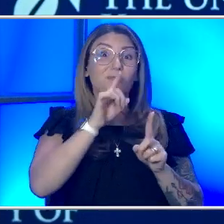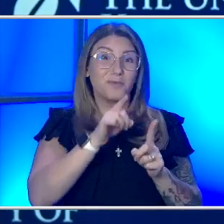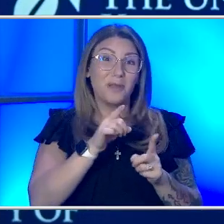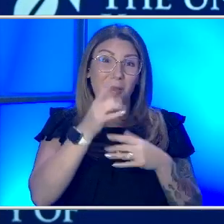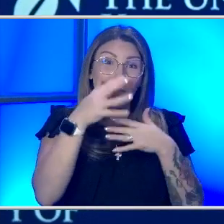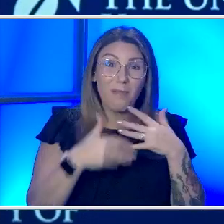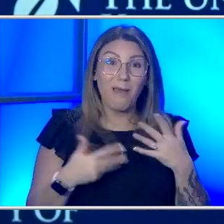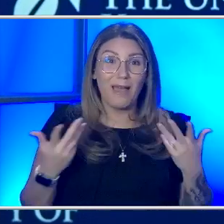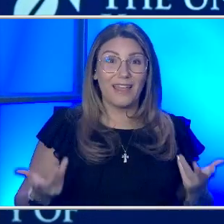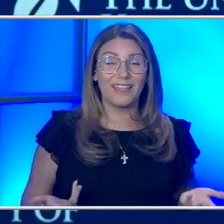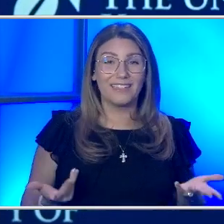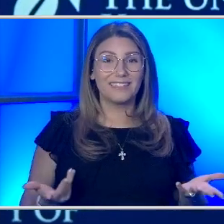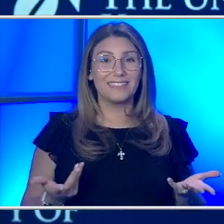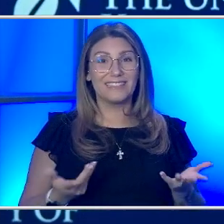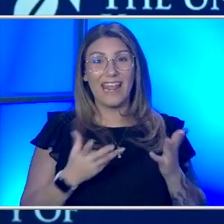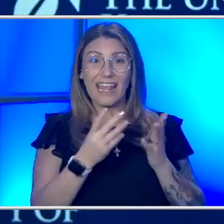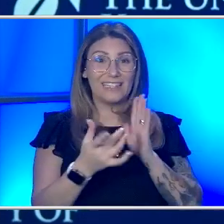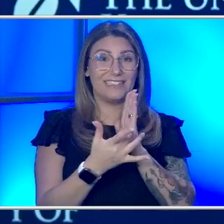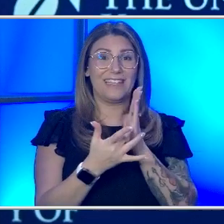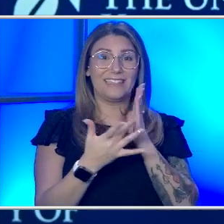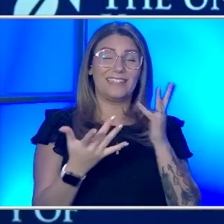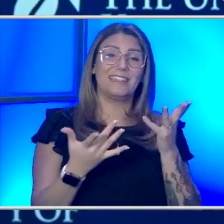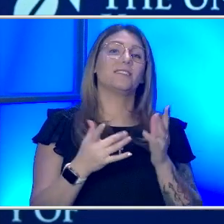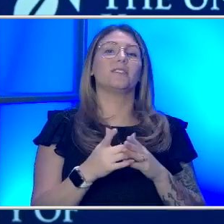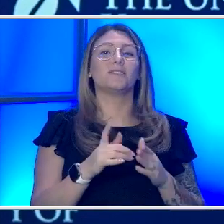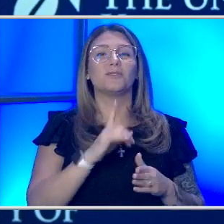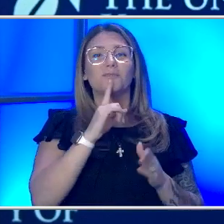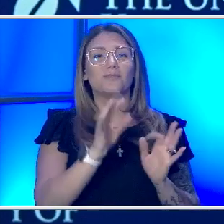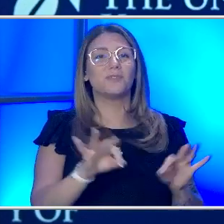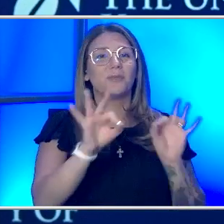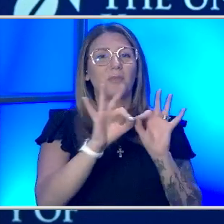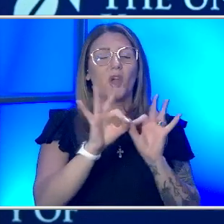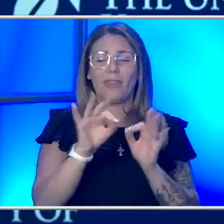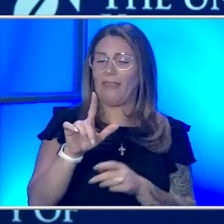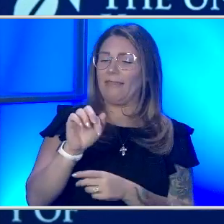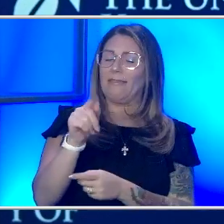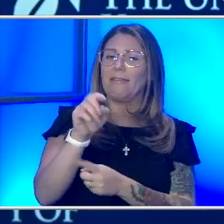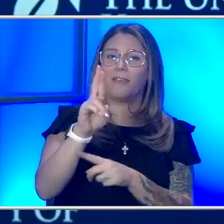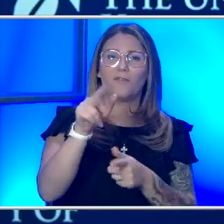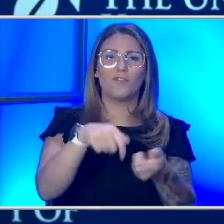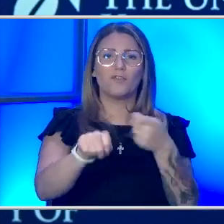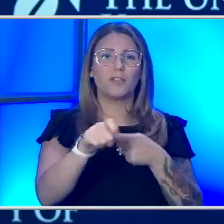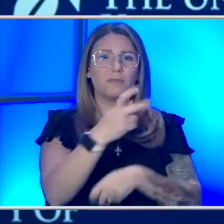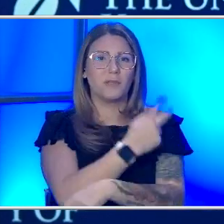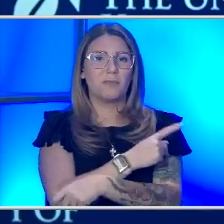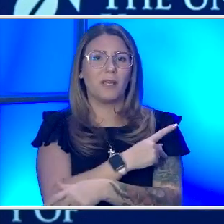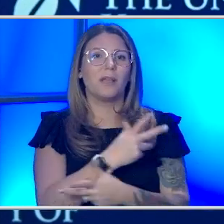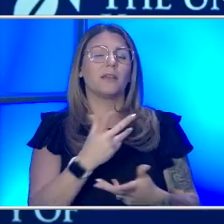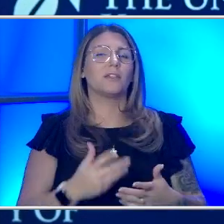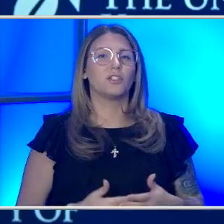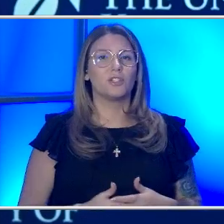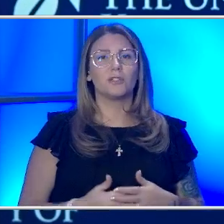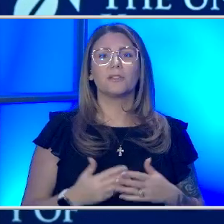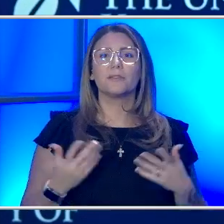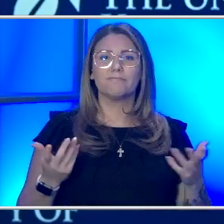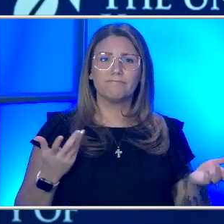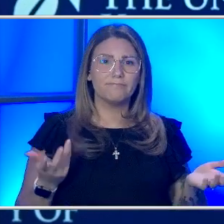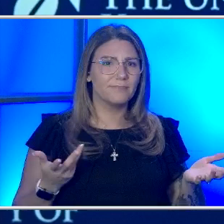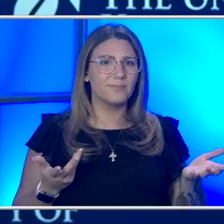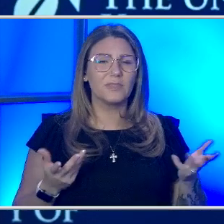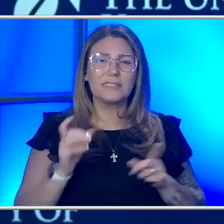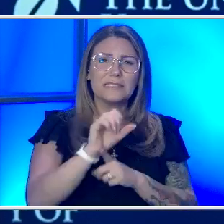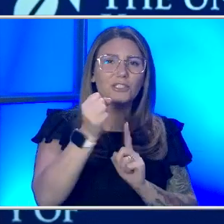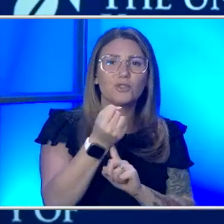in technique, right? It's very important. So when I think about transplant, liver transplantation has long been considered some situation where you have a lot of